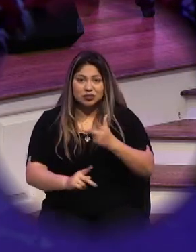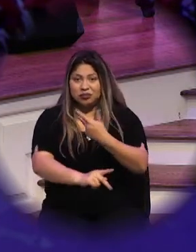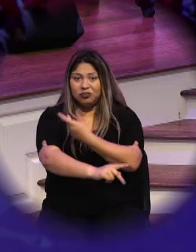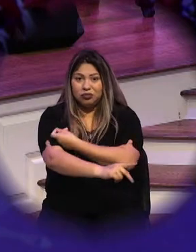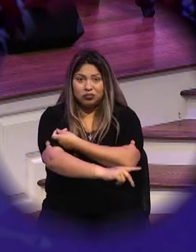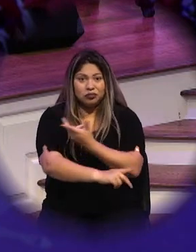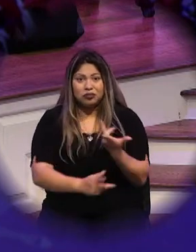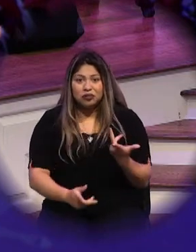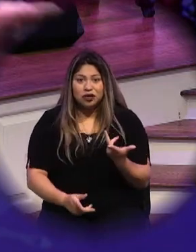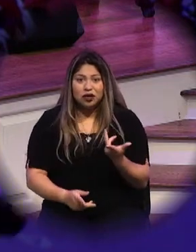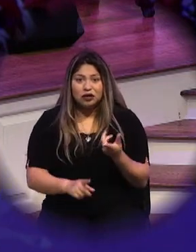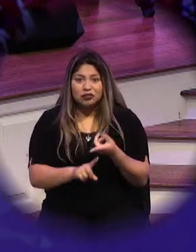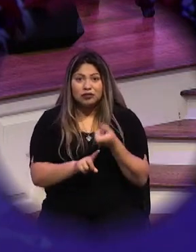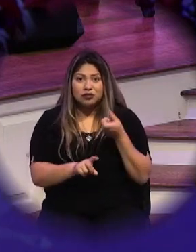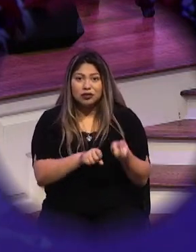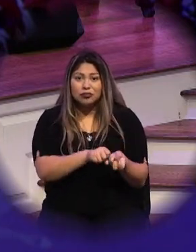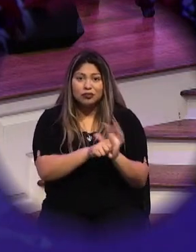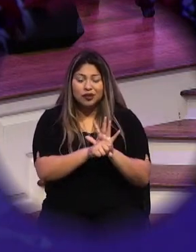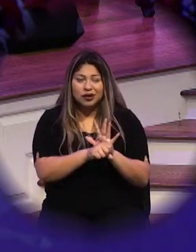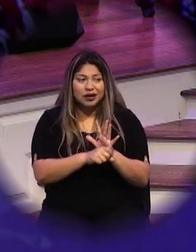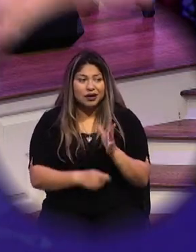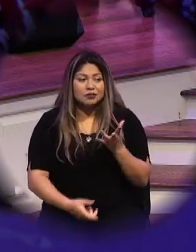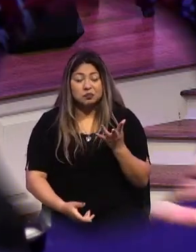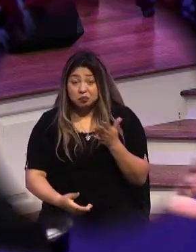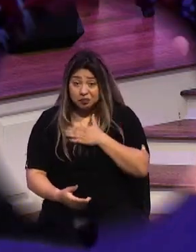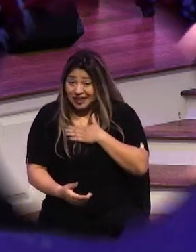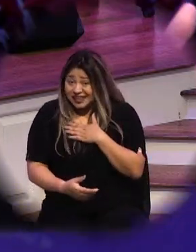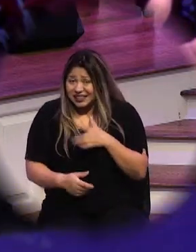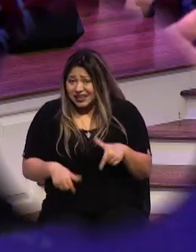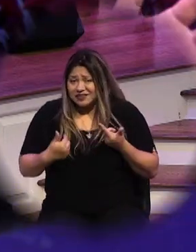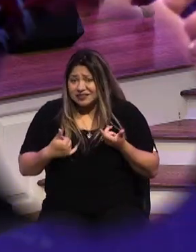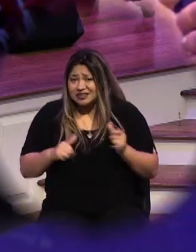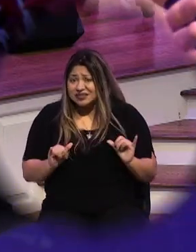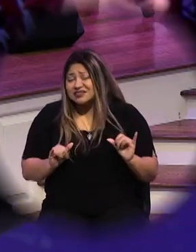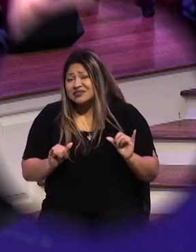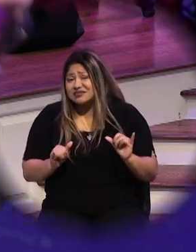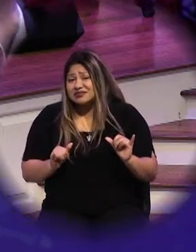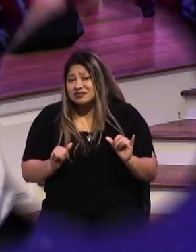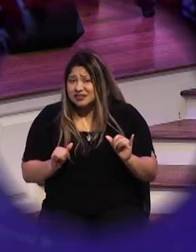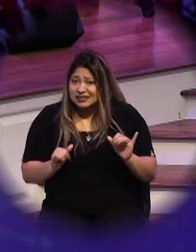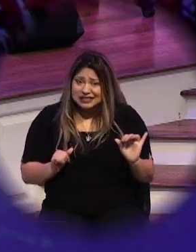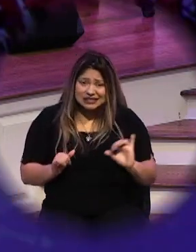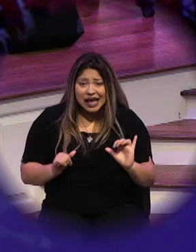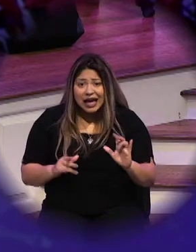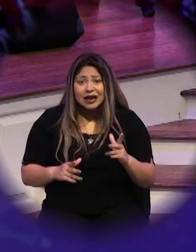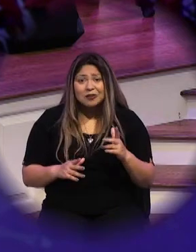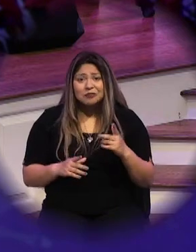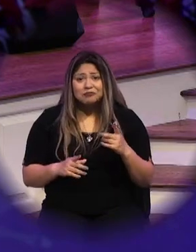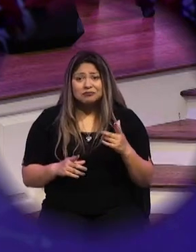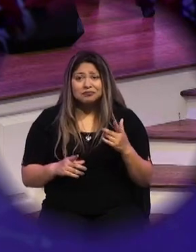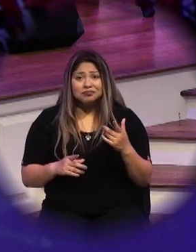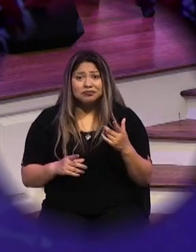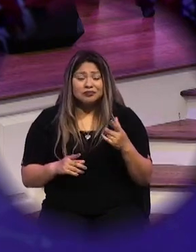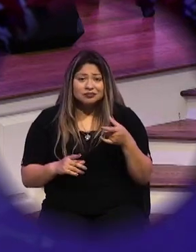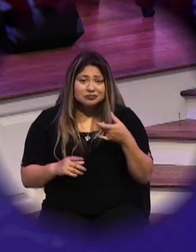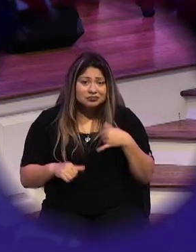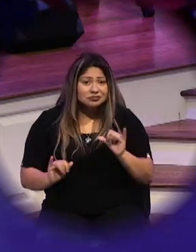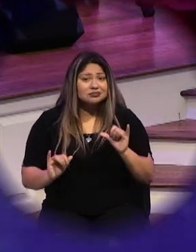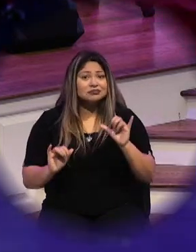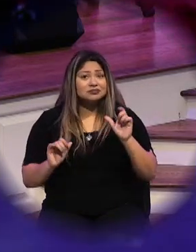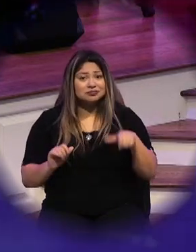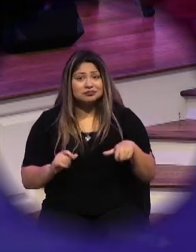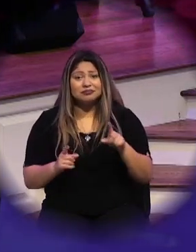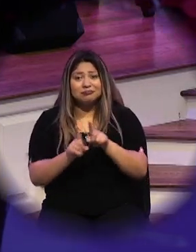hasn't changed that much. We're still having to take precautions. We're still having to stay separated from one another. We're still having to wear masks. In fact, in many